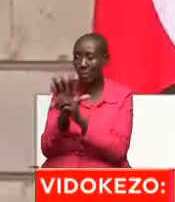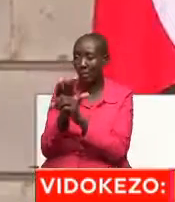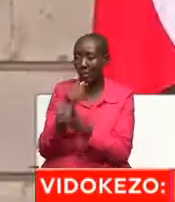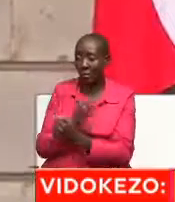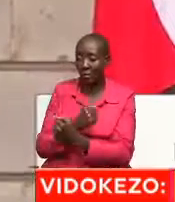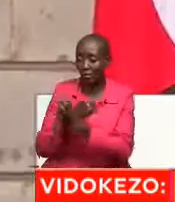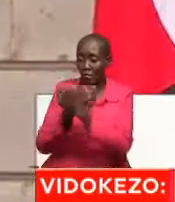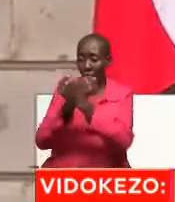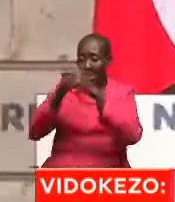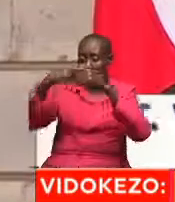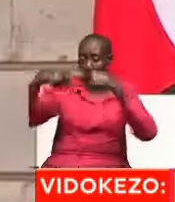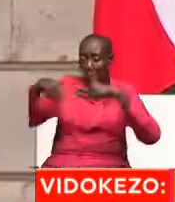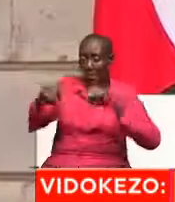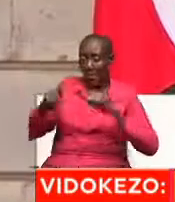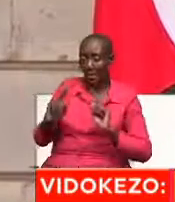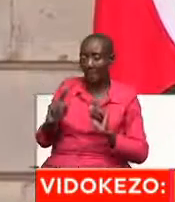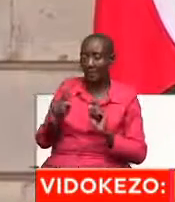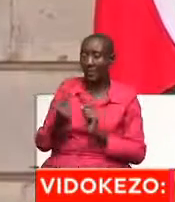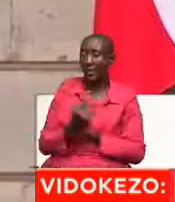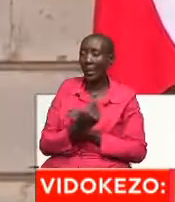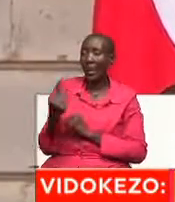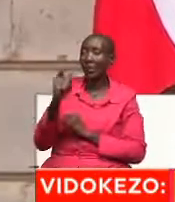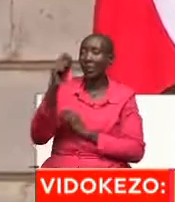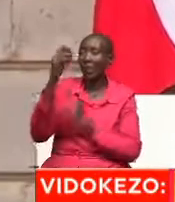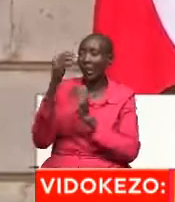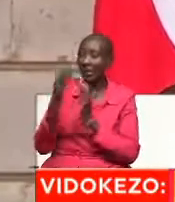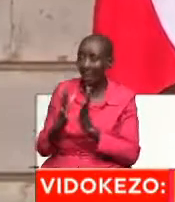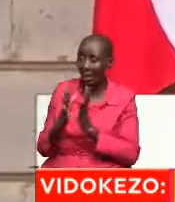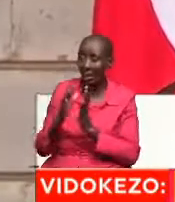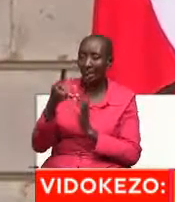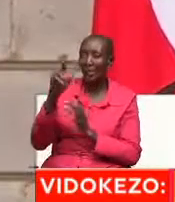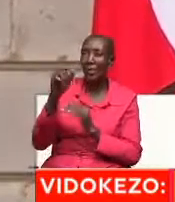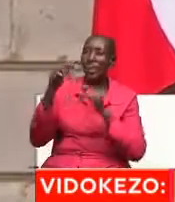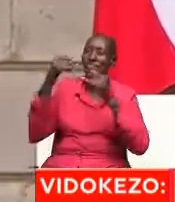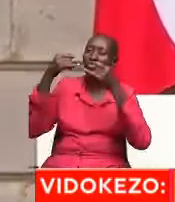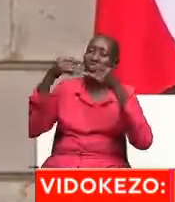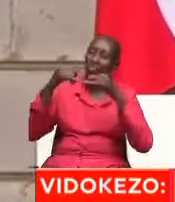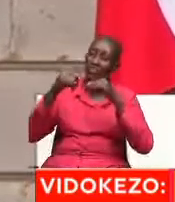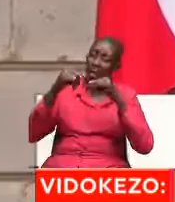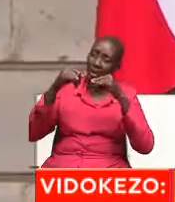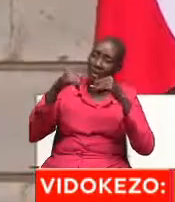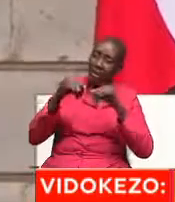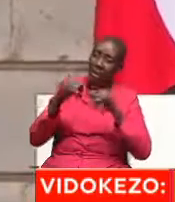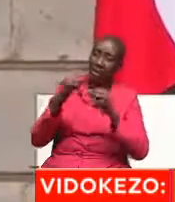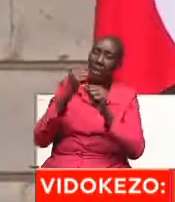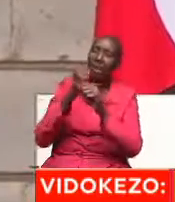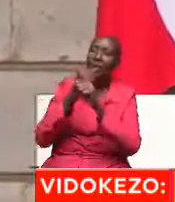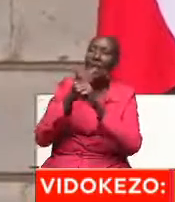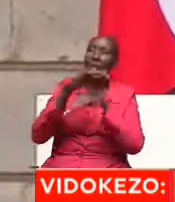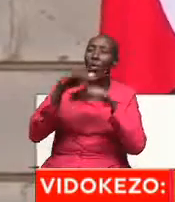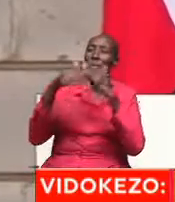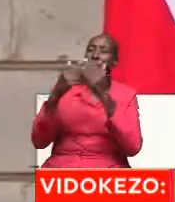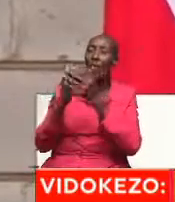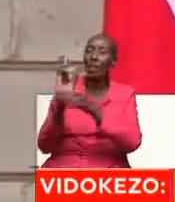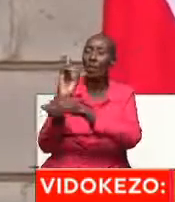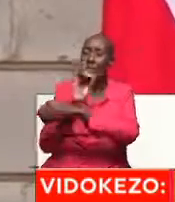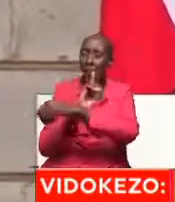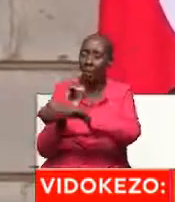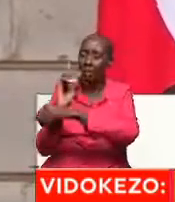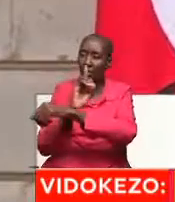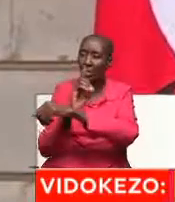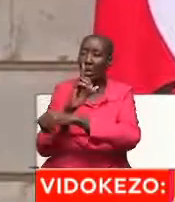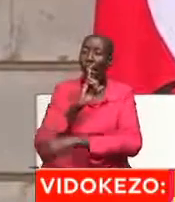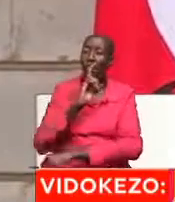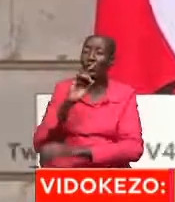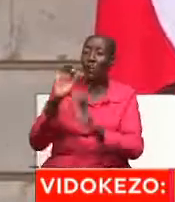ourselves, every Kenyan should go the extra mile and perform the patriotic duty of ensuring that